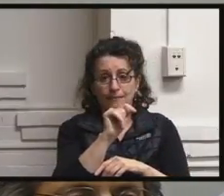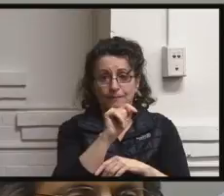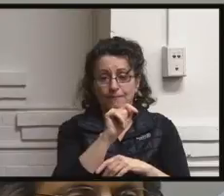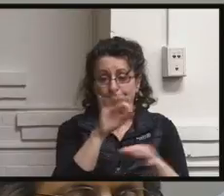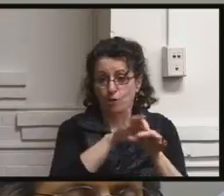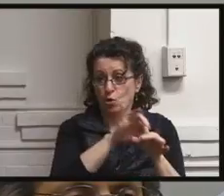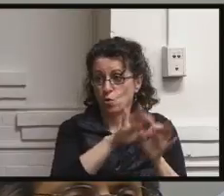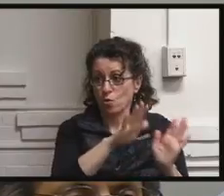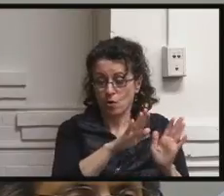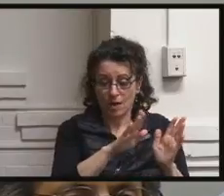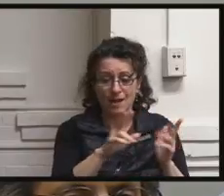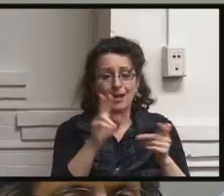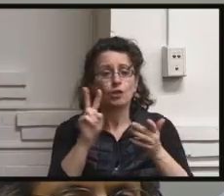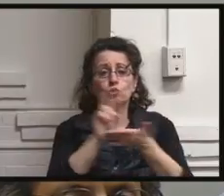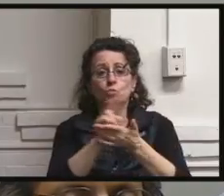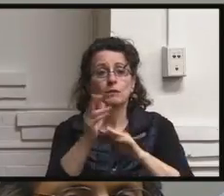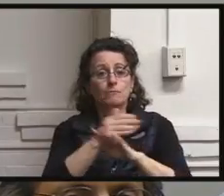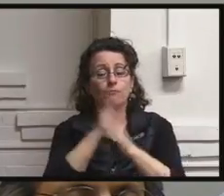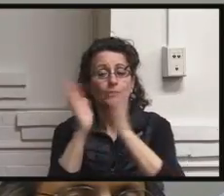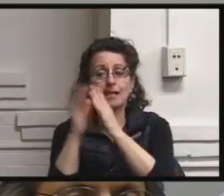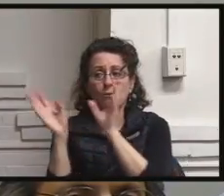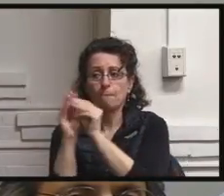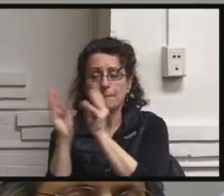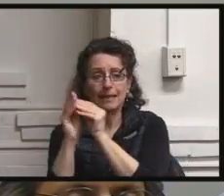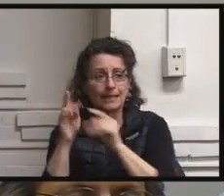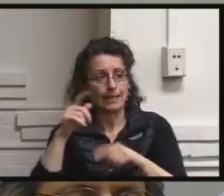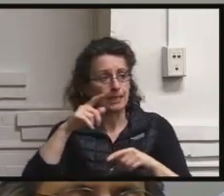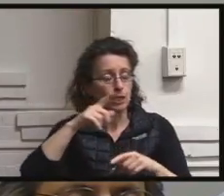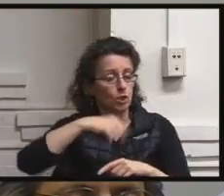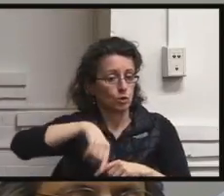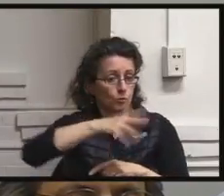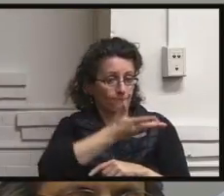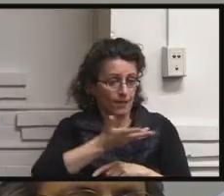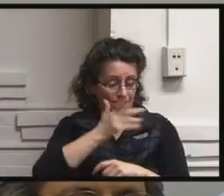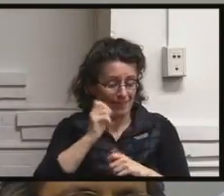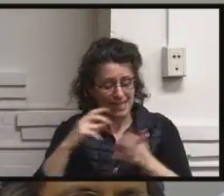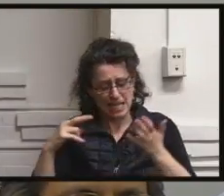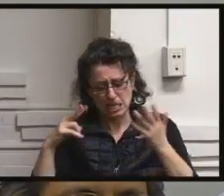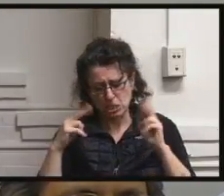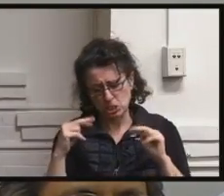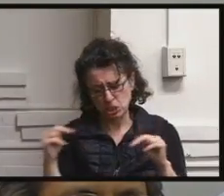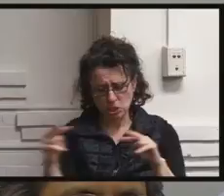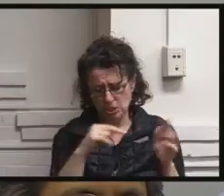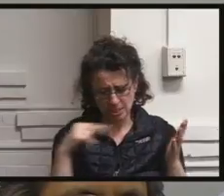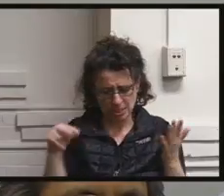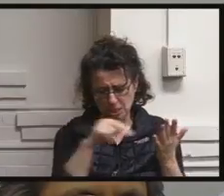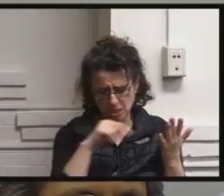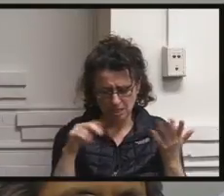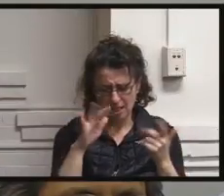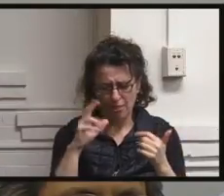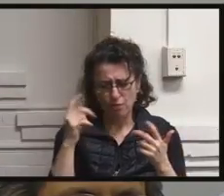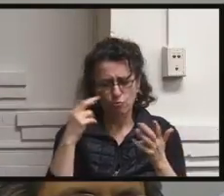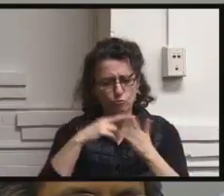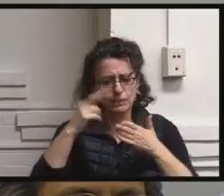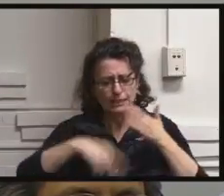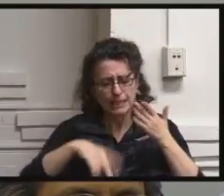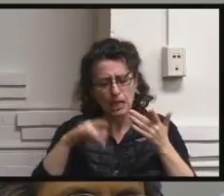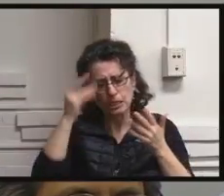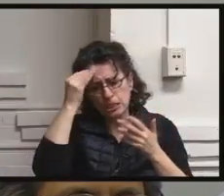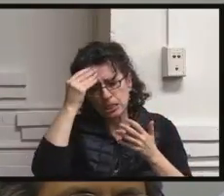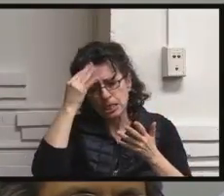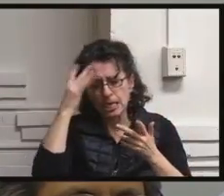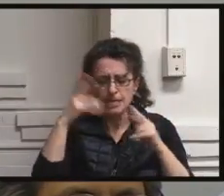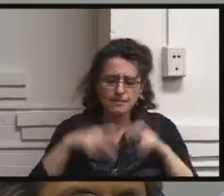end of the day, the reality is we elect our officials with whatever number of people, whether